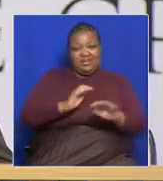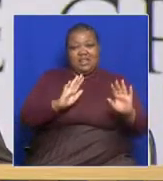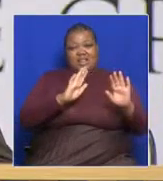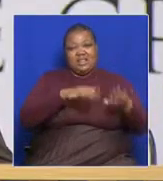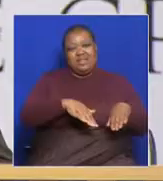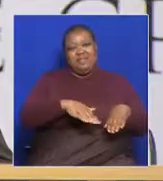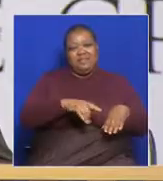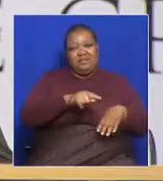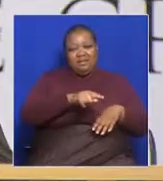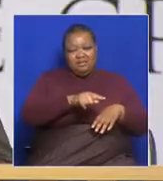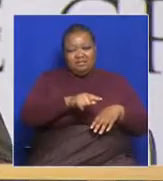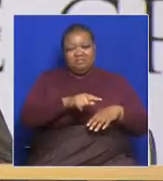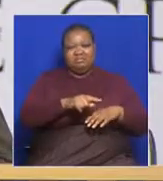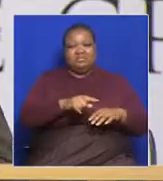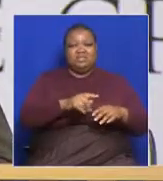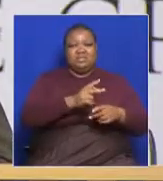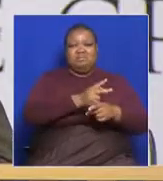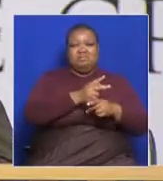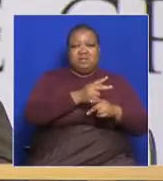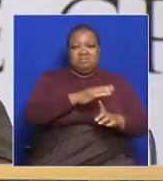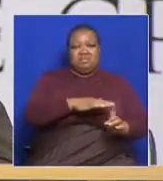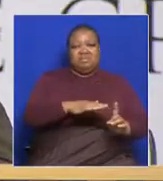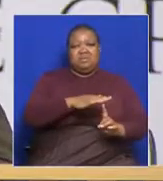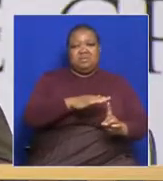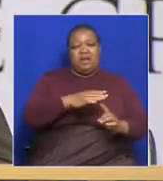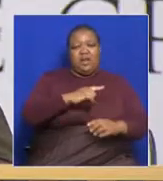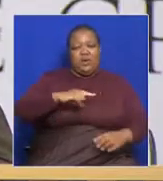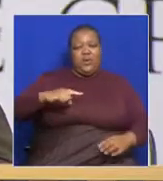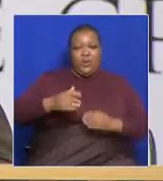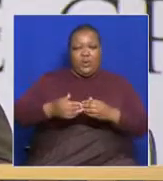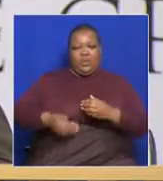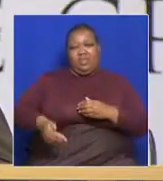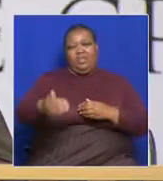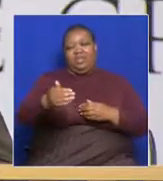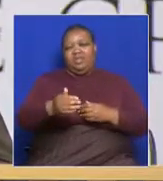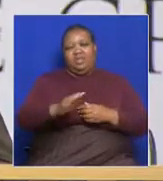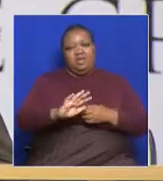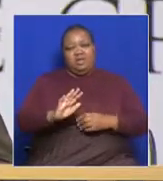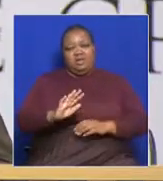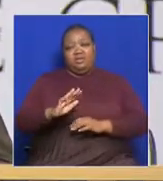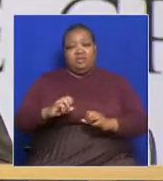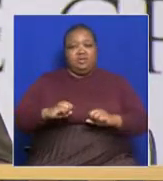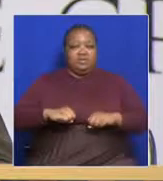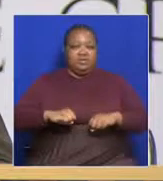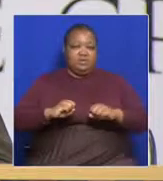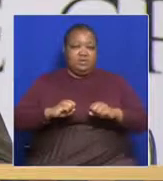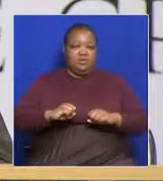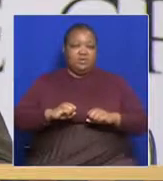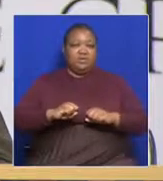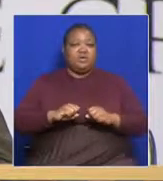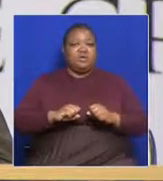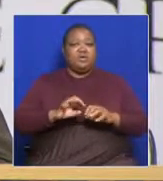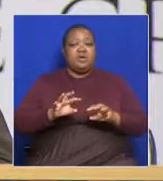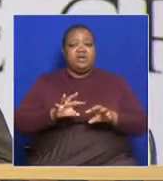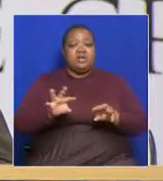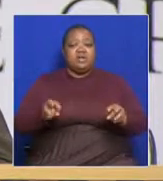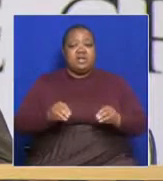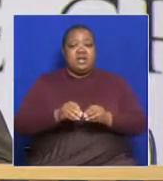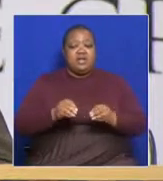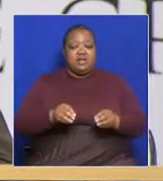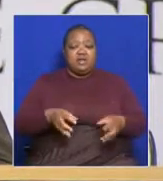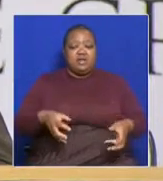period unnecessarily so. So I do agree with you. It speaks to the entirety of the drugs, and I'm